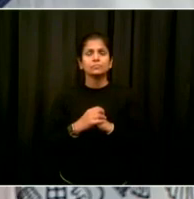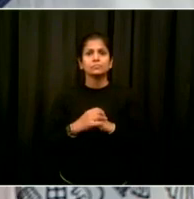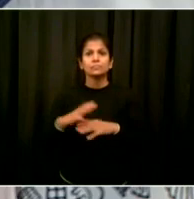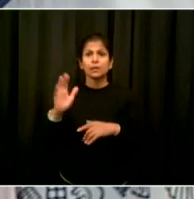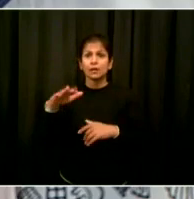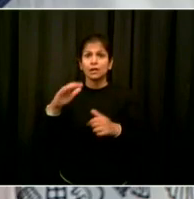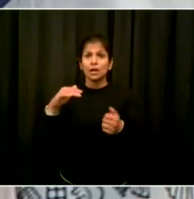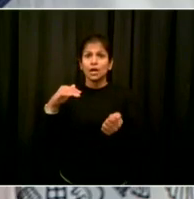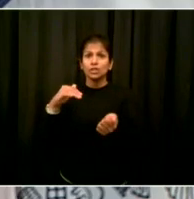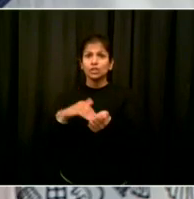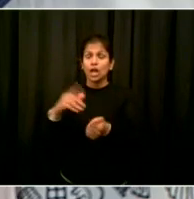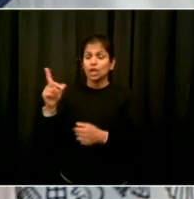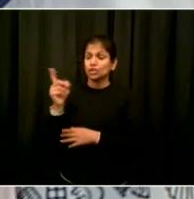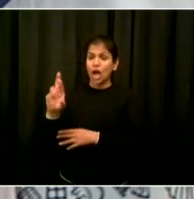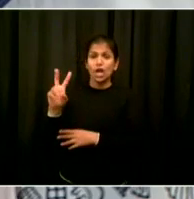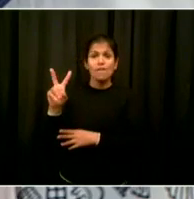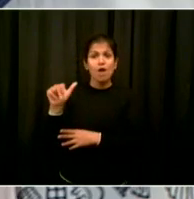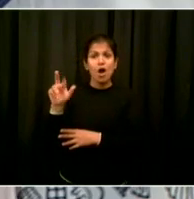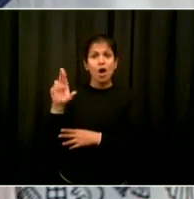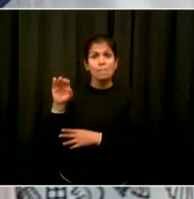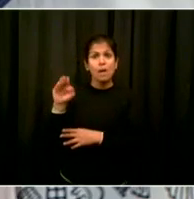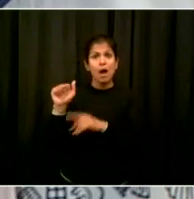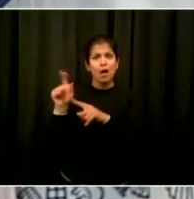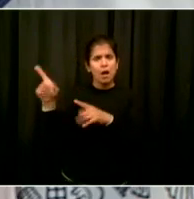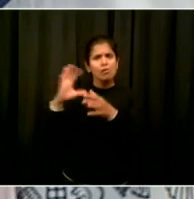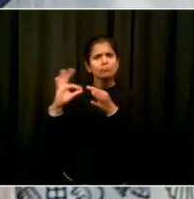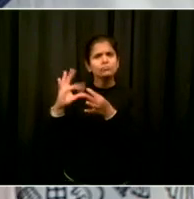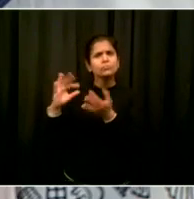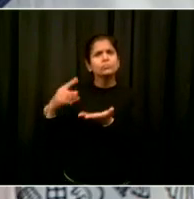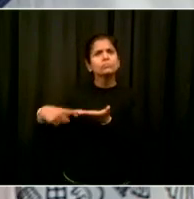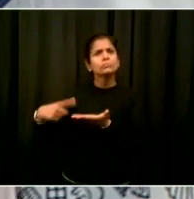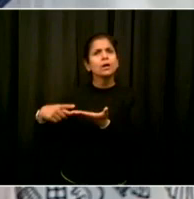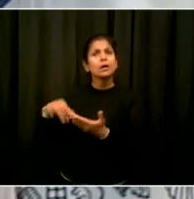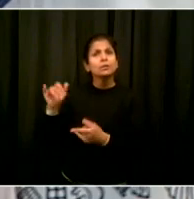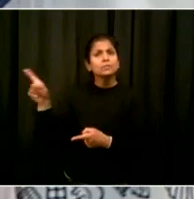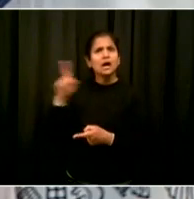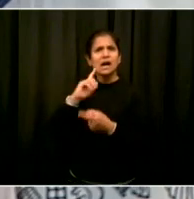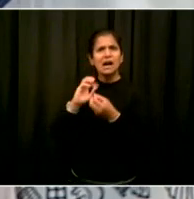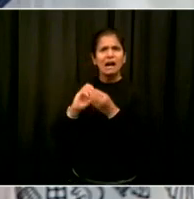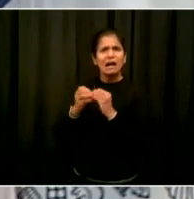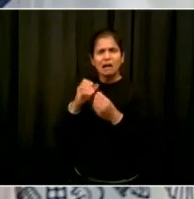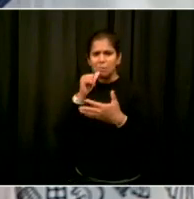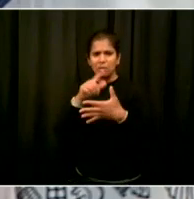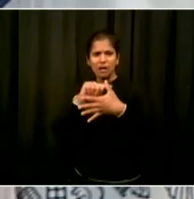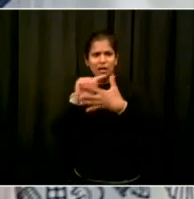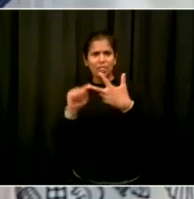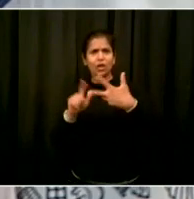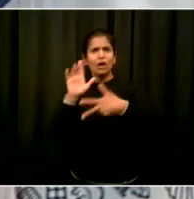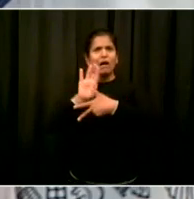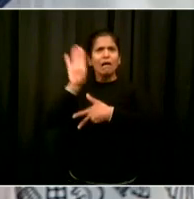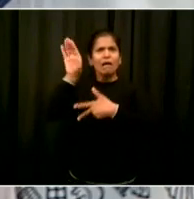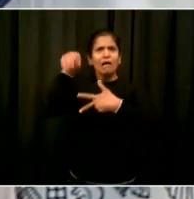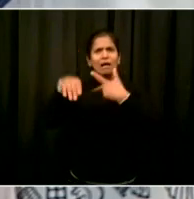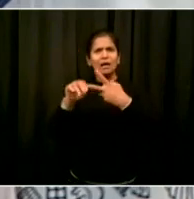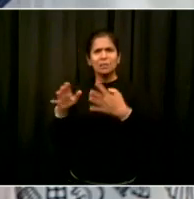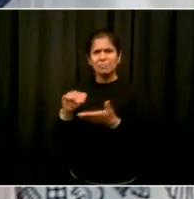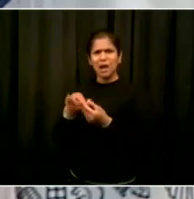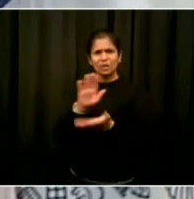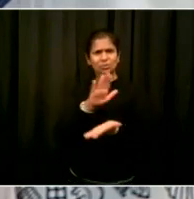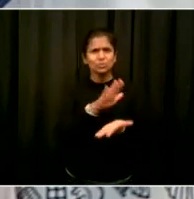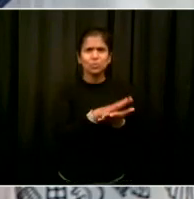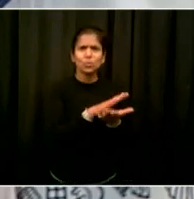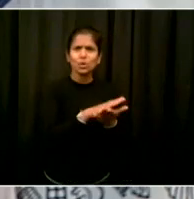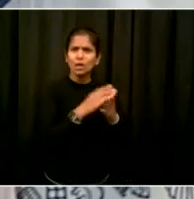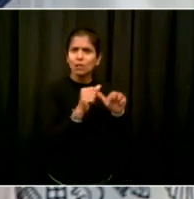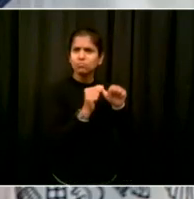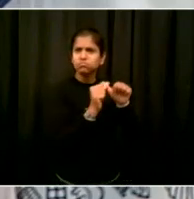to parents who are watching that 7-day average rise and get closer to 3% and are very anxious about their kids missing